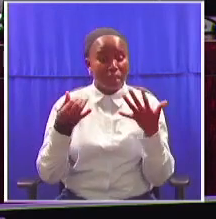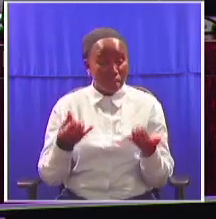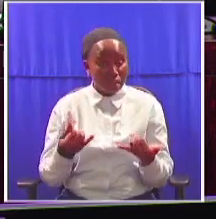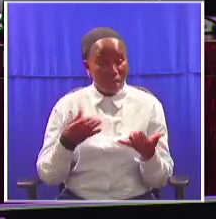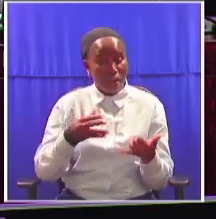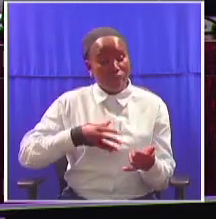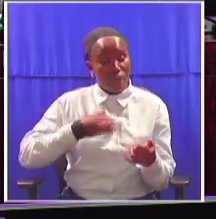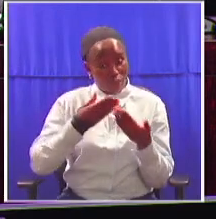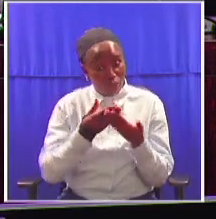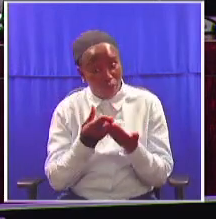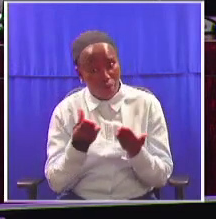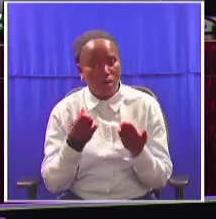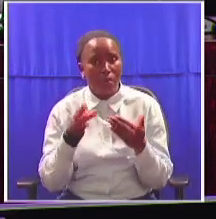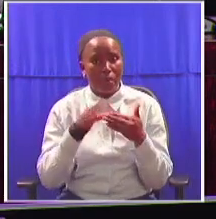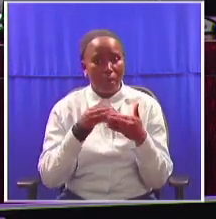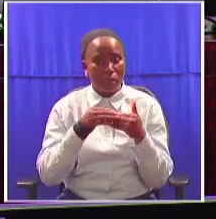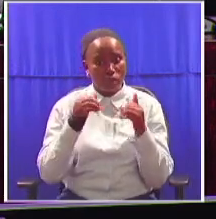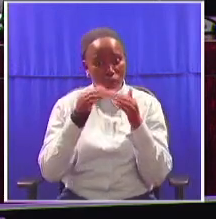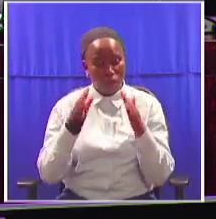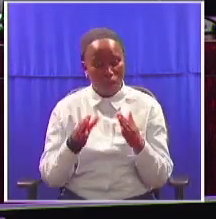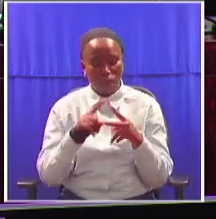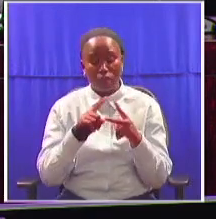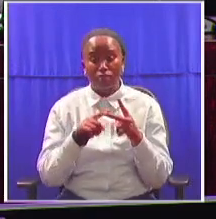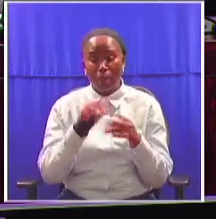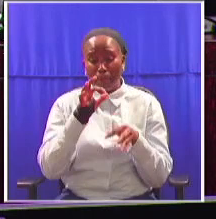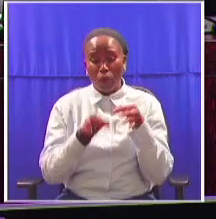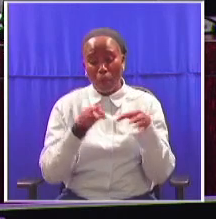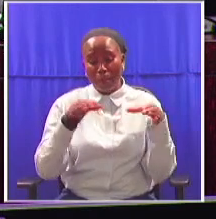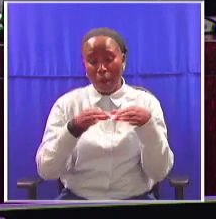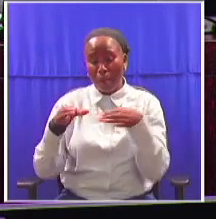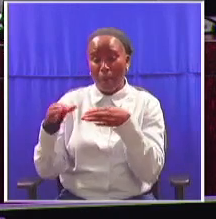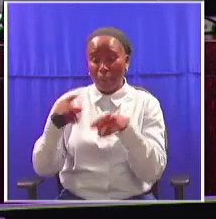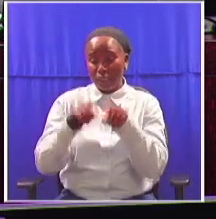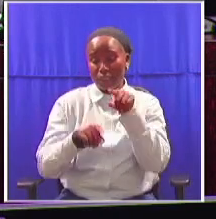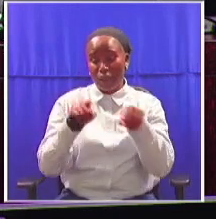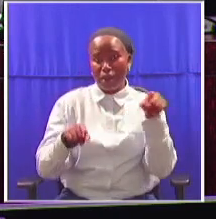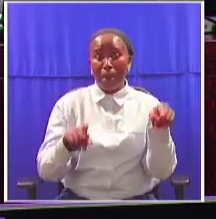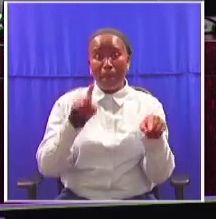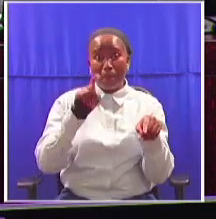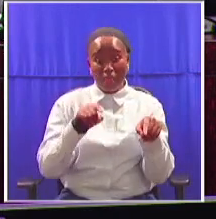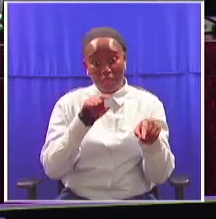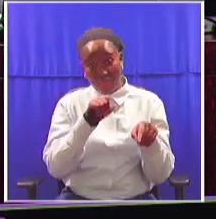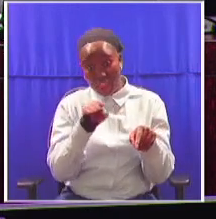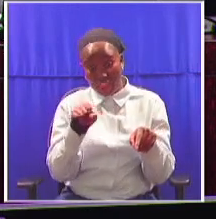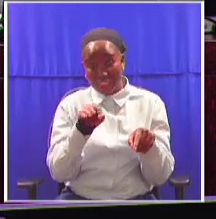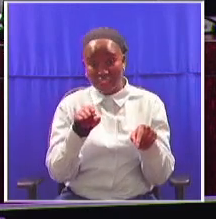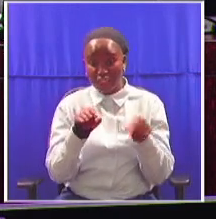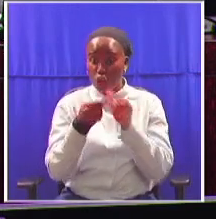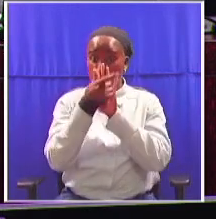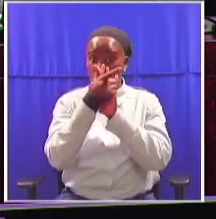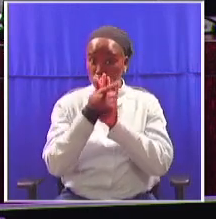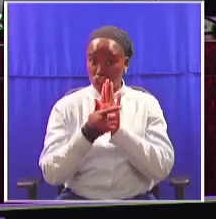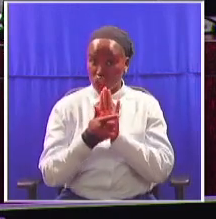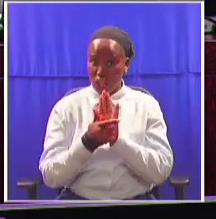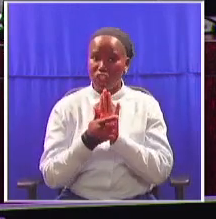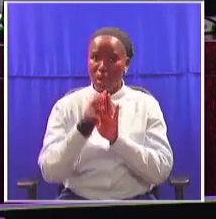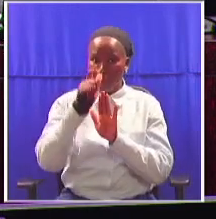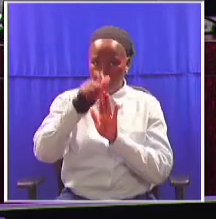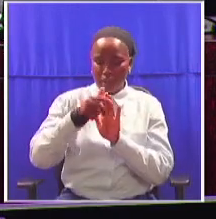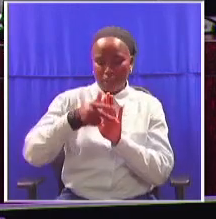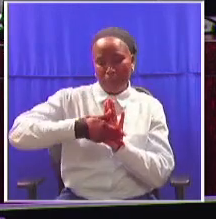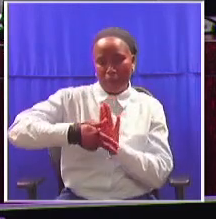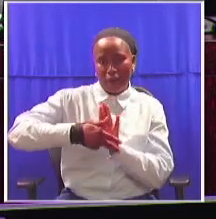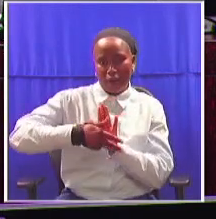House from all political parties to pass this critical legislation in record time